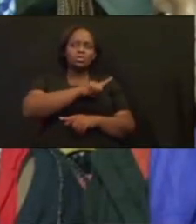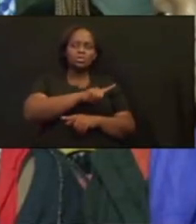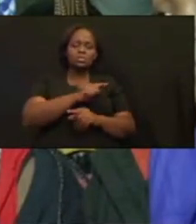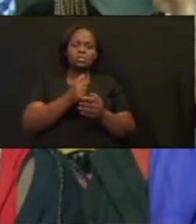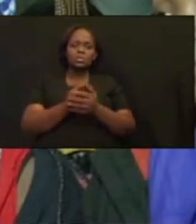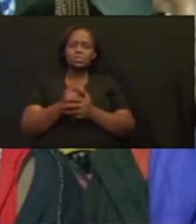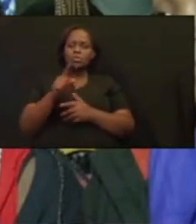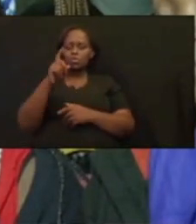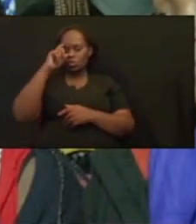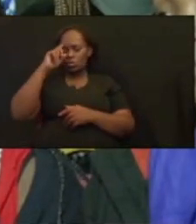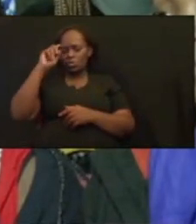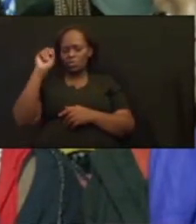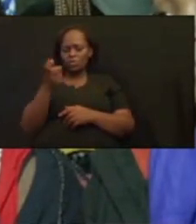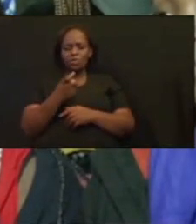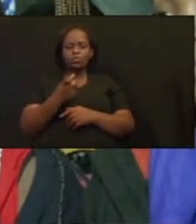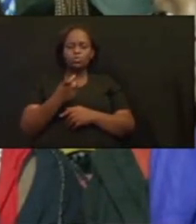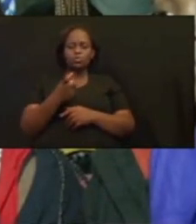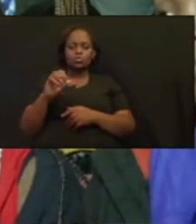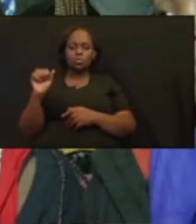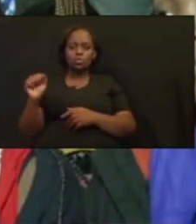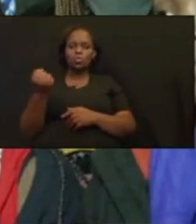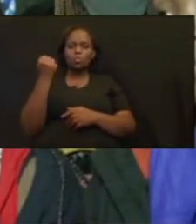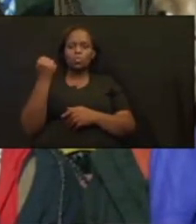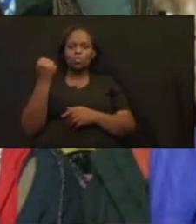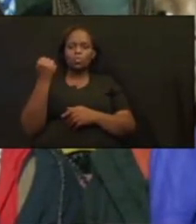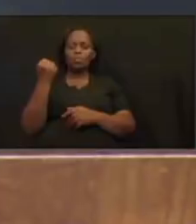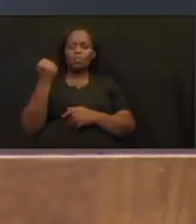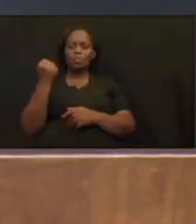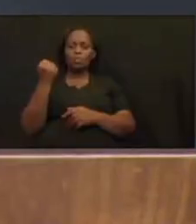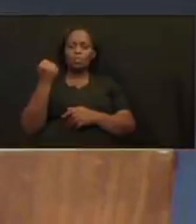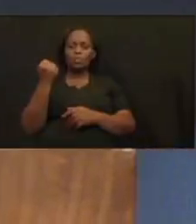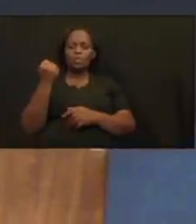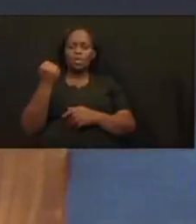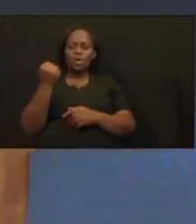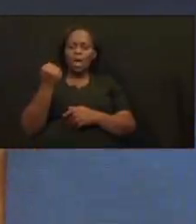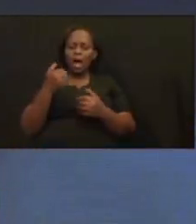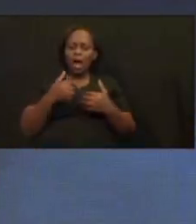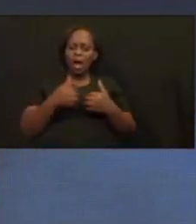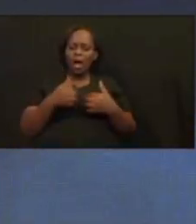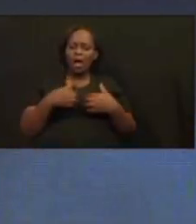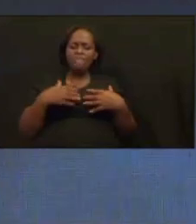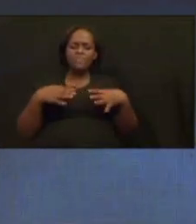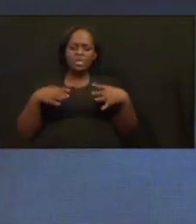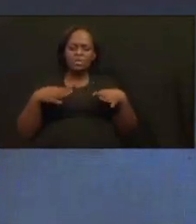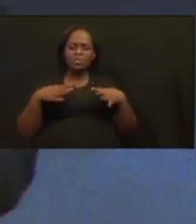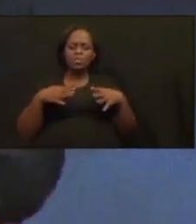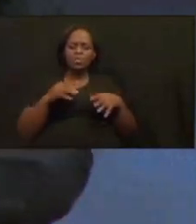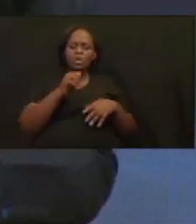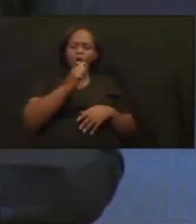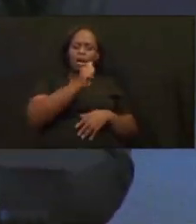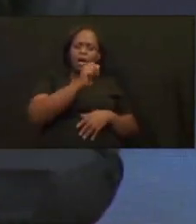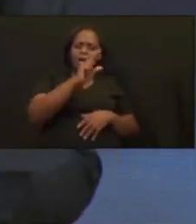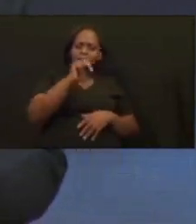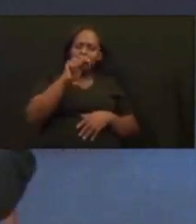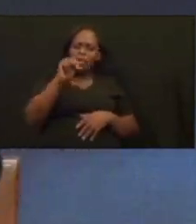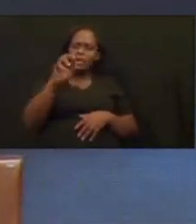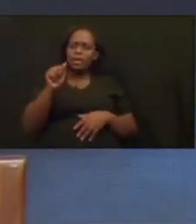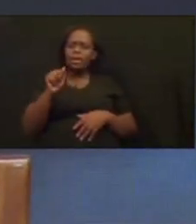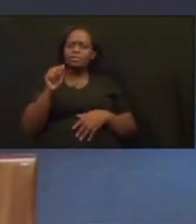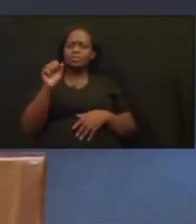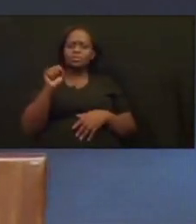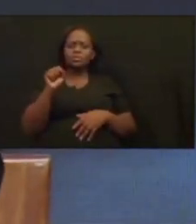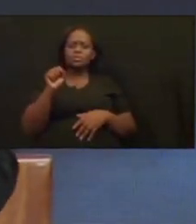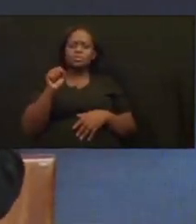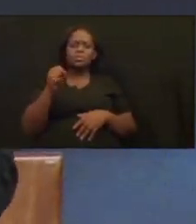you have refused to rise. There are Deborahs, there are Annas, there are Simeons. Don't delay the arrival